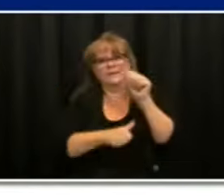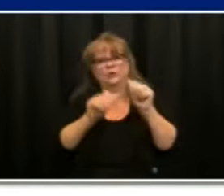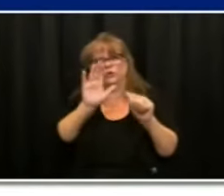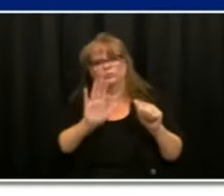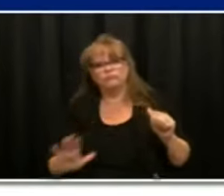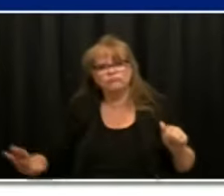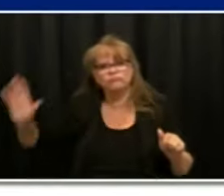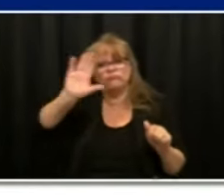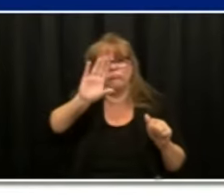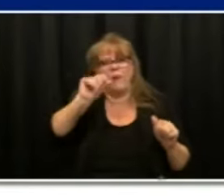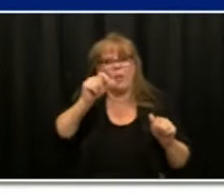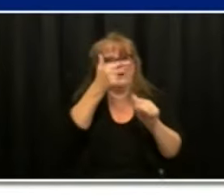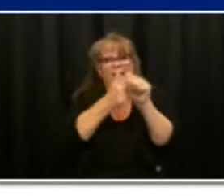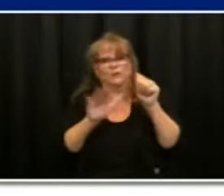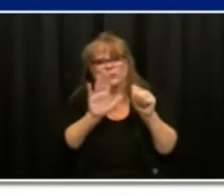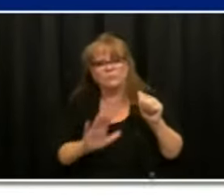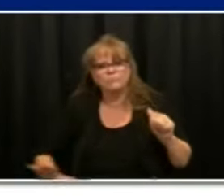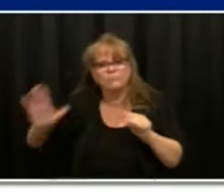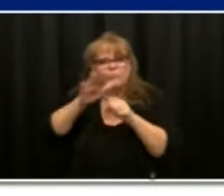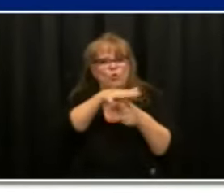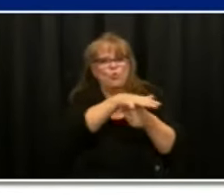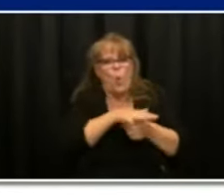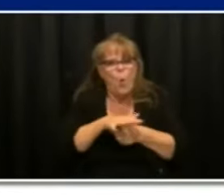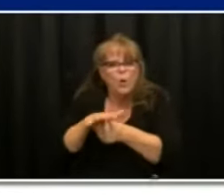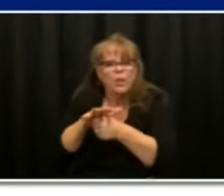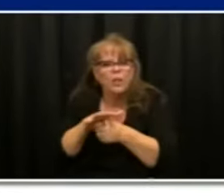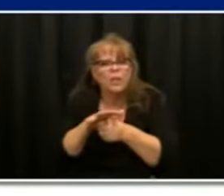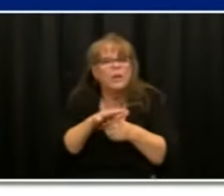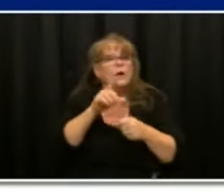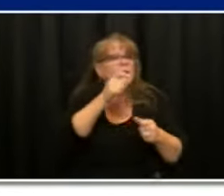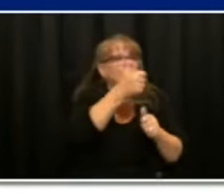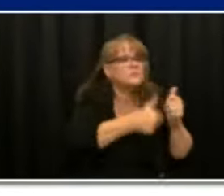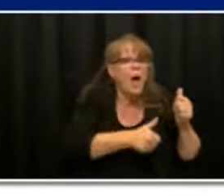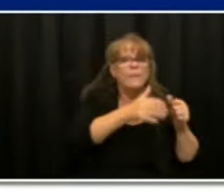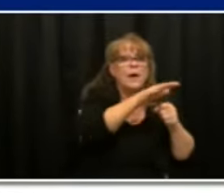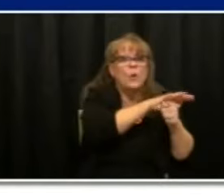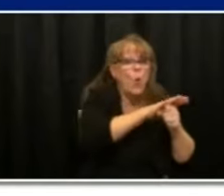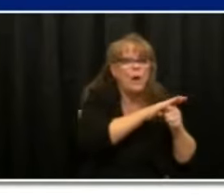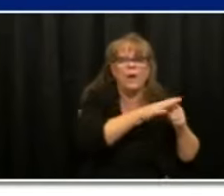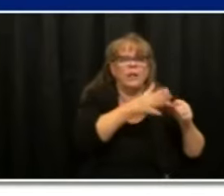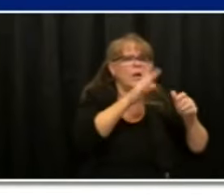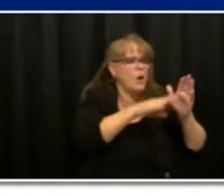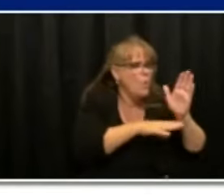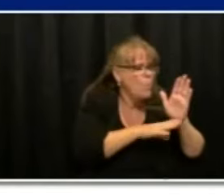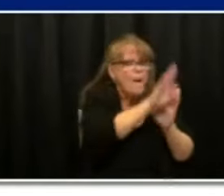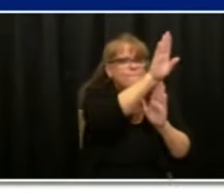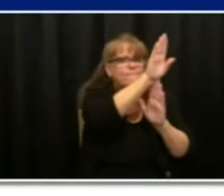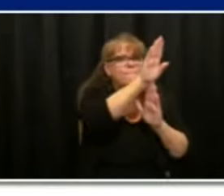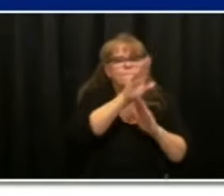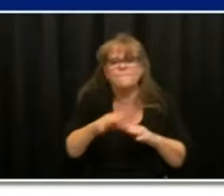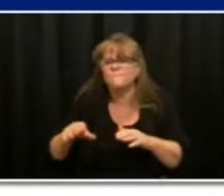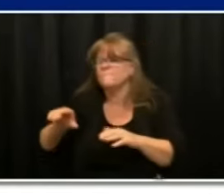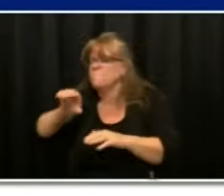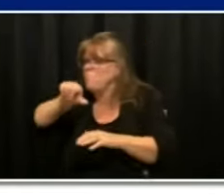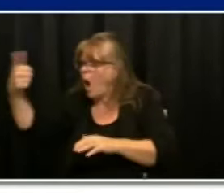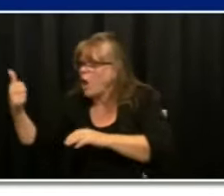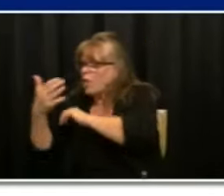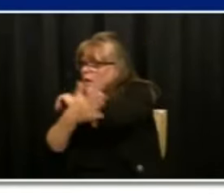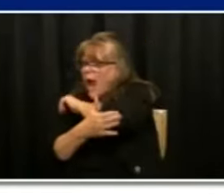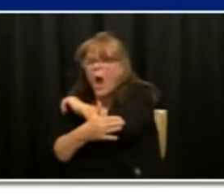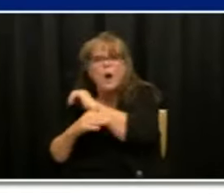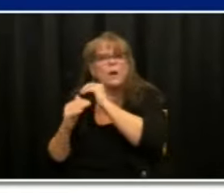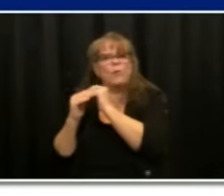may experience a large increase in cases while another area is stable. The DIAL gives us a way to treat different places